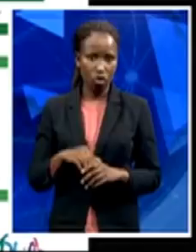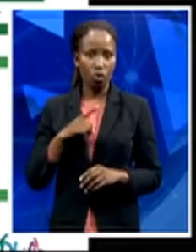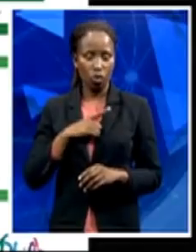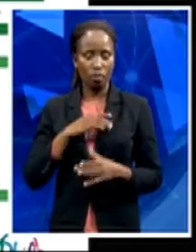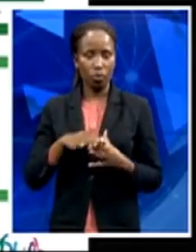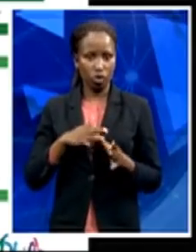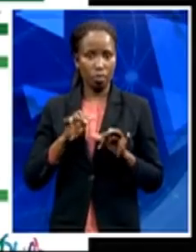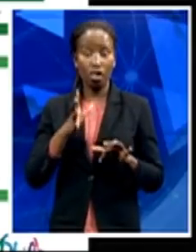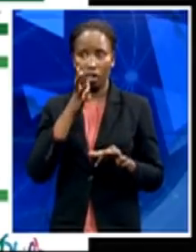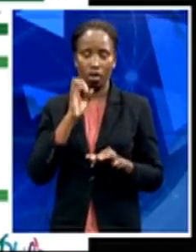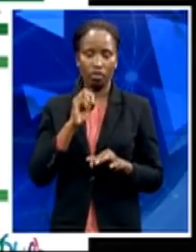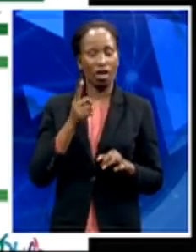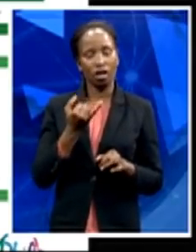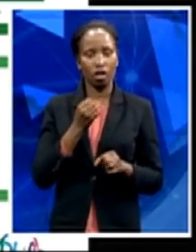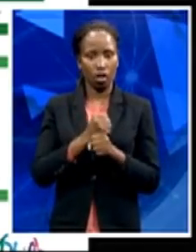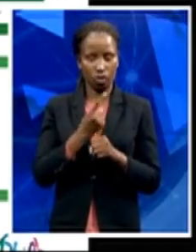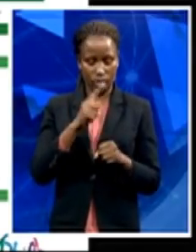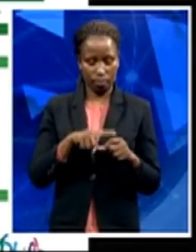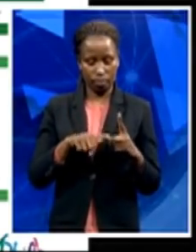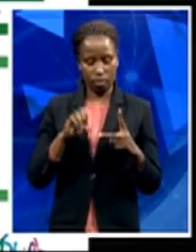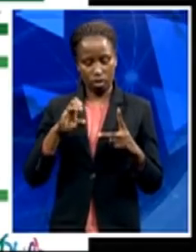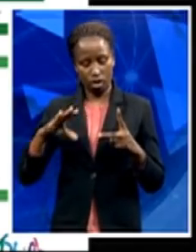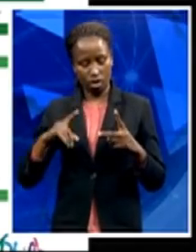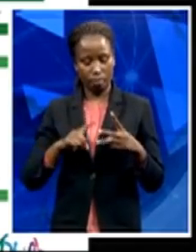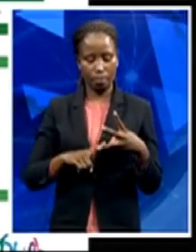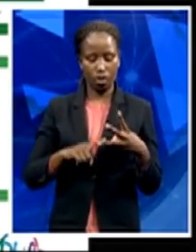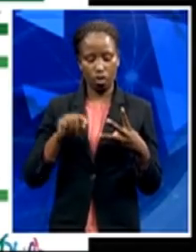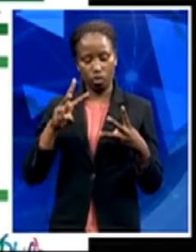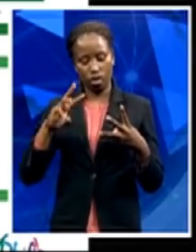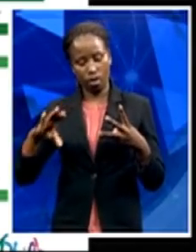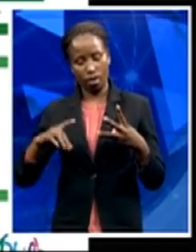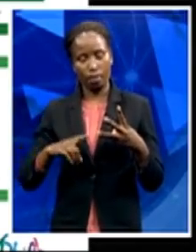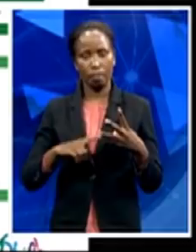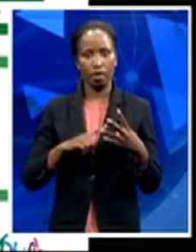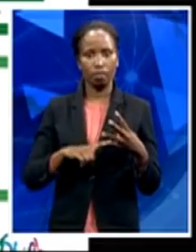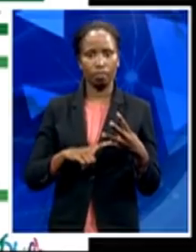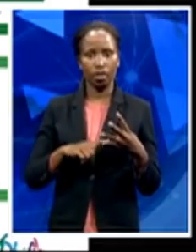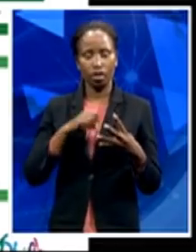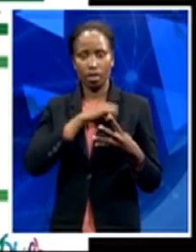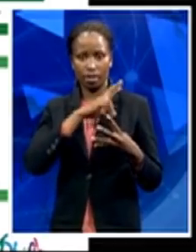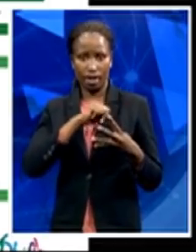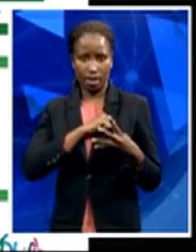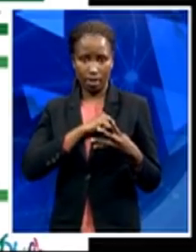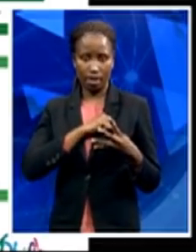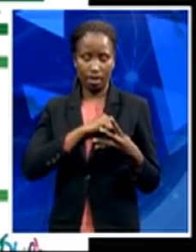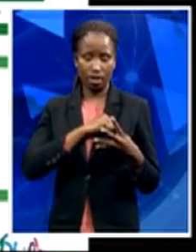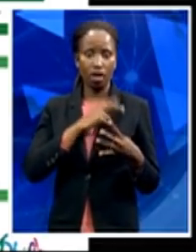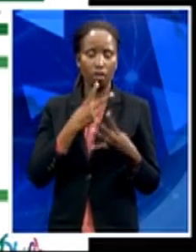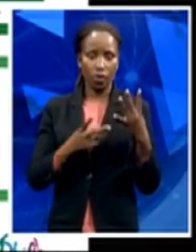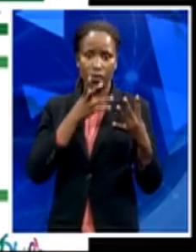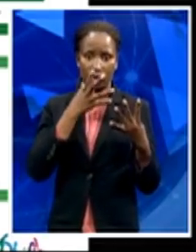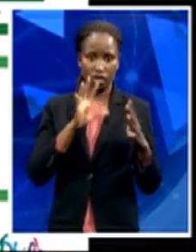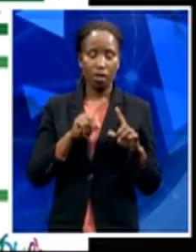Eastern Cape, Western Cape, and KZN. But we see a very, very interesting phenomenon